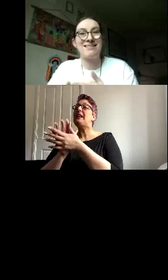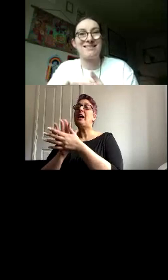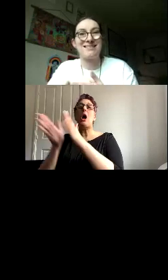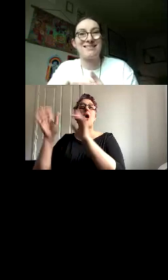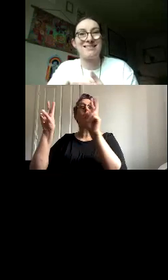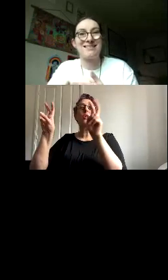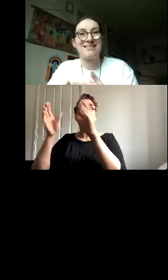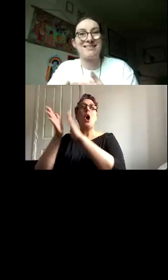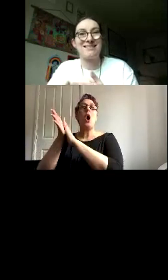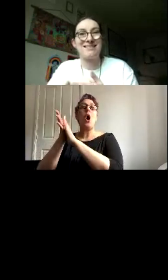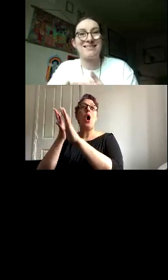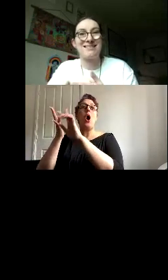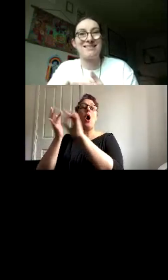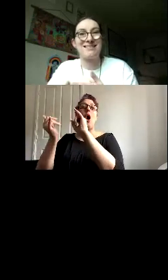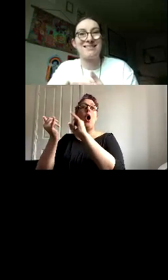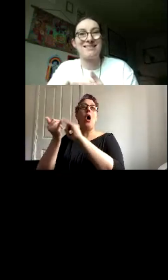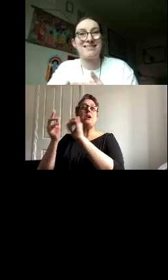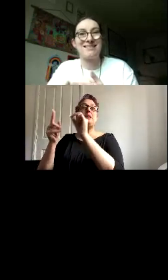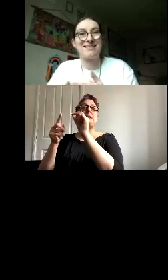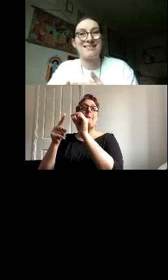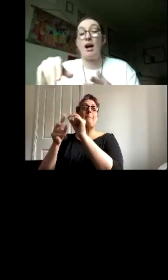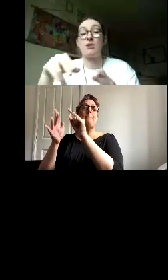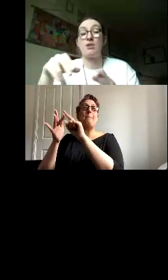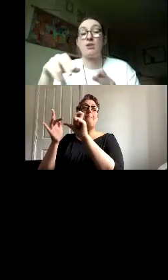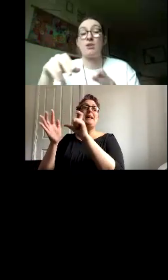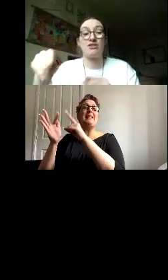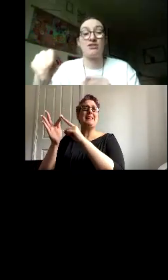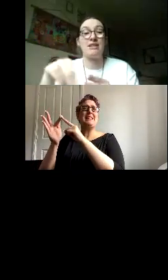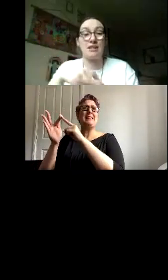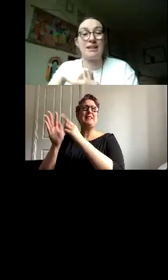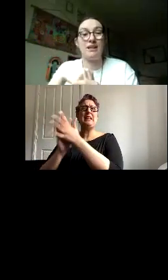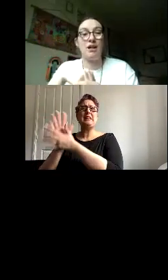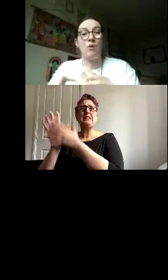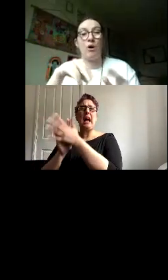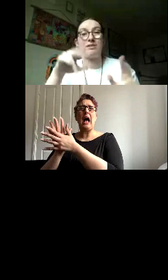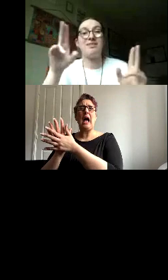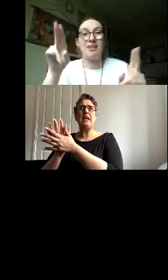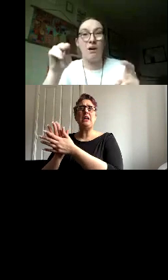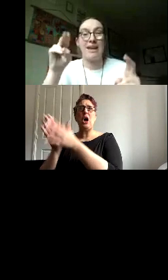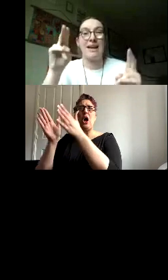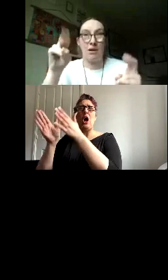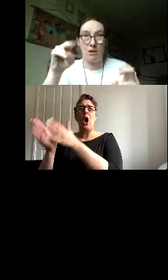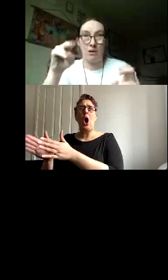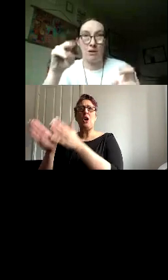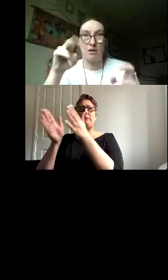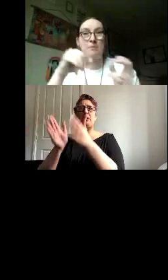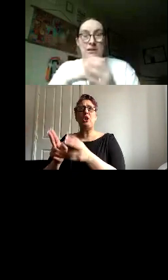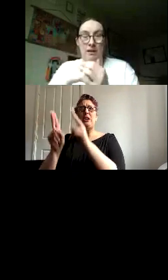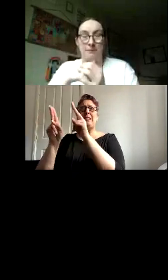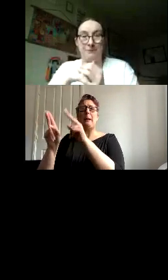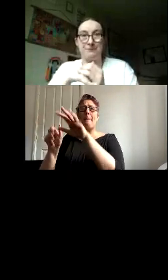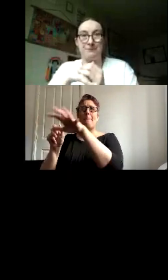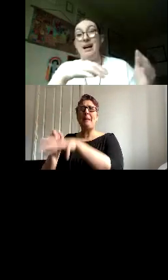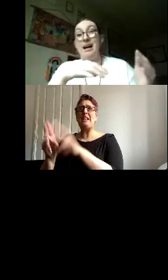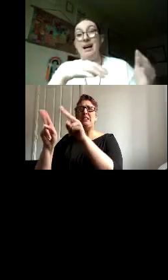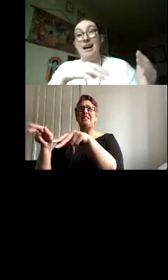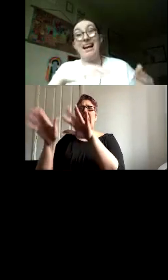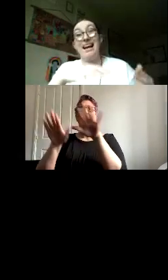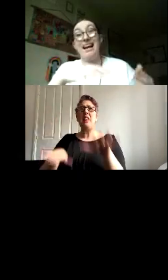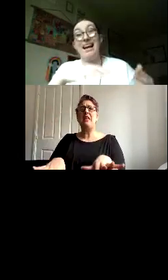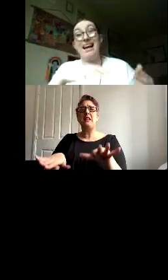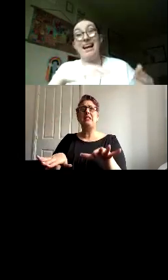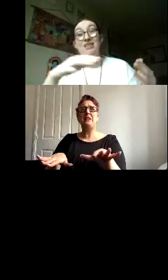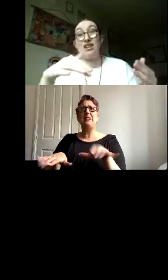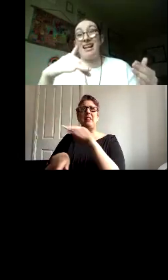hospice, I noticed that the interpreter was actually signing was dying hospital.